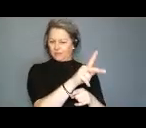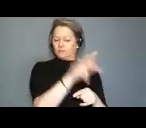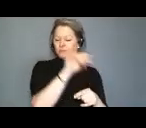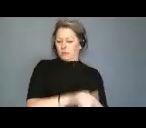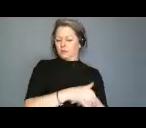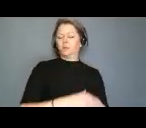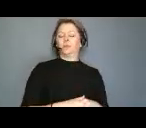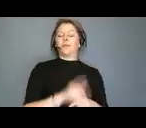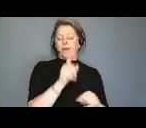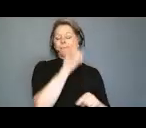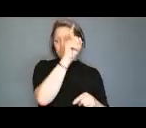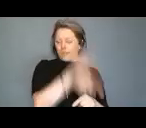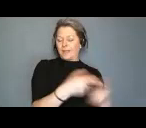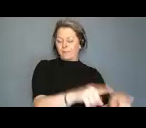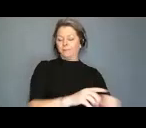process that we'll touch on as well.